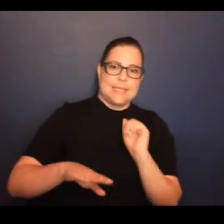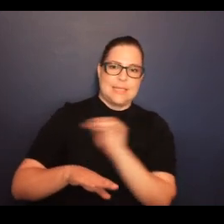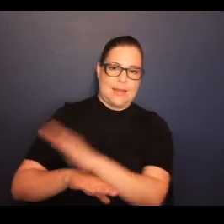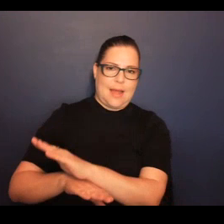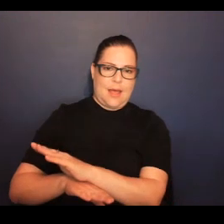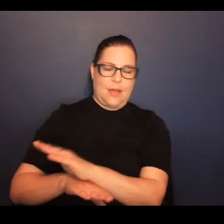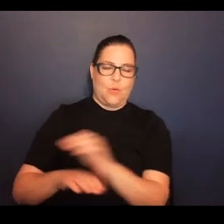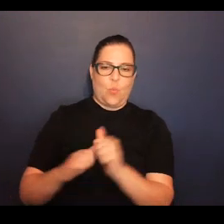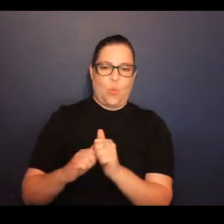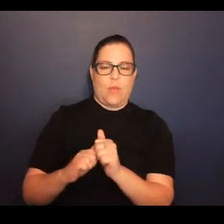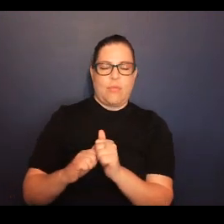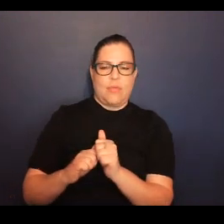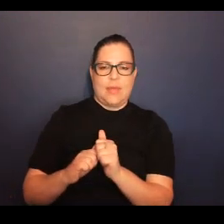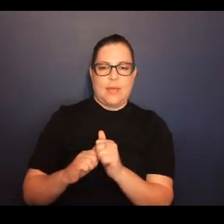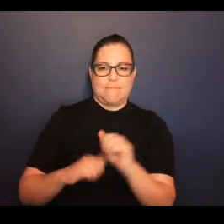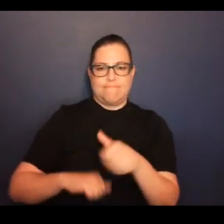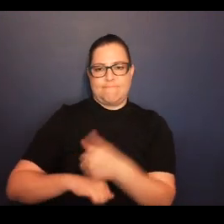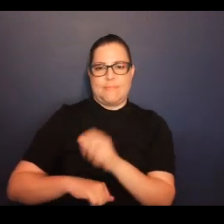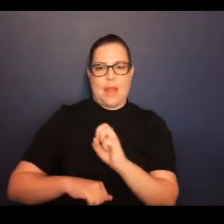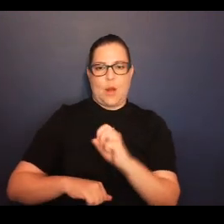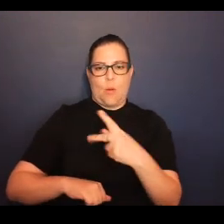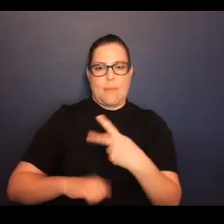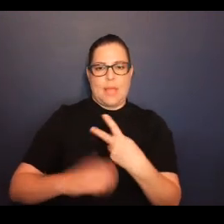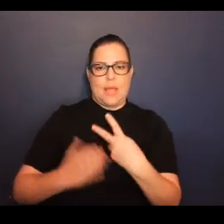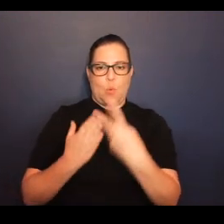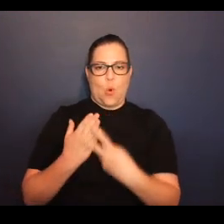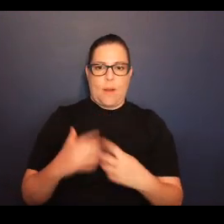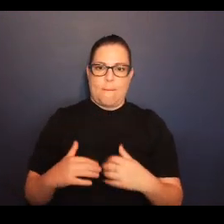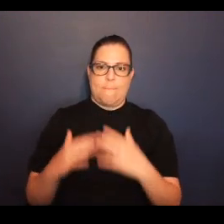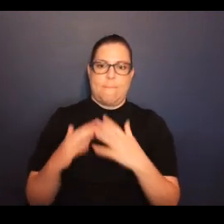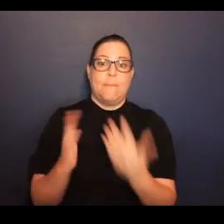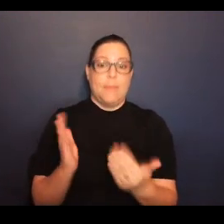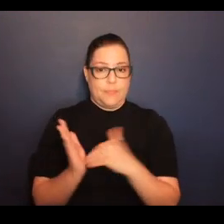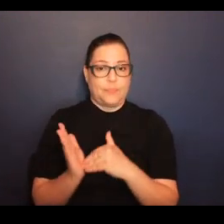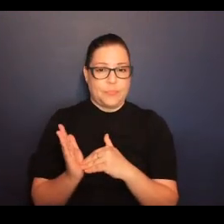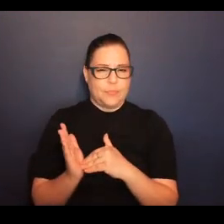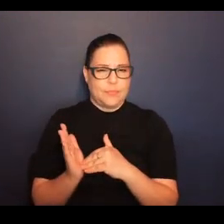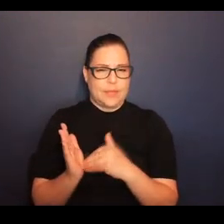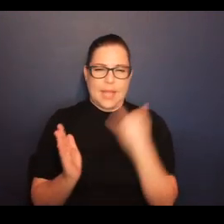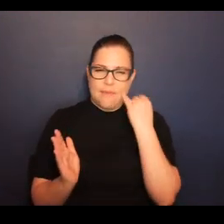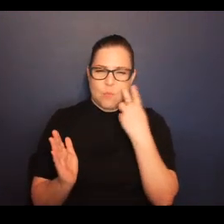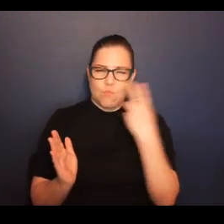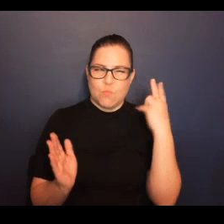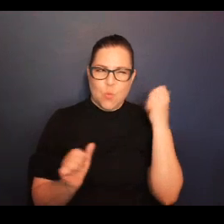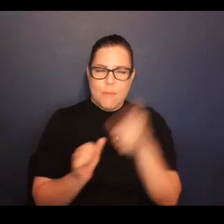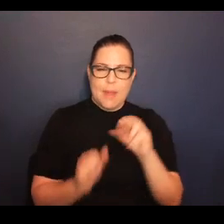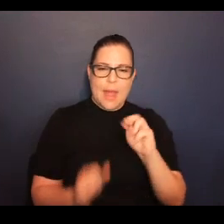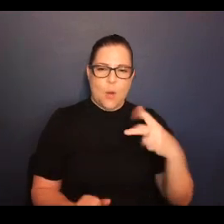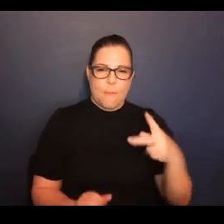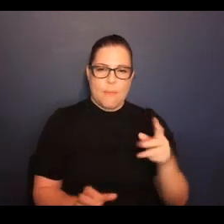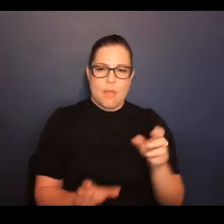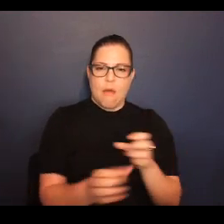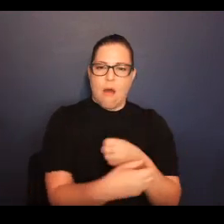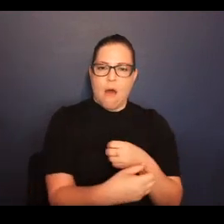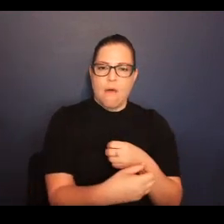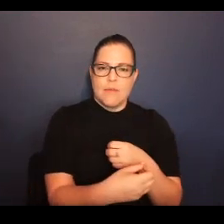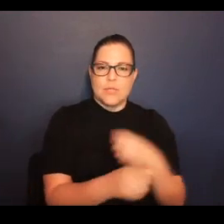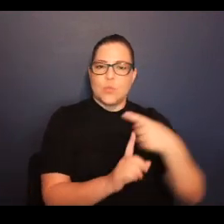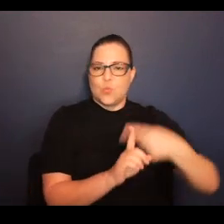reestablishment of the NOP program. And if you remember, originally the NOP office was a